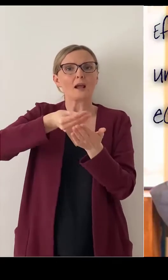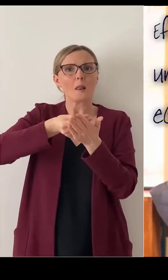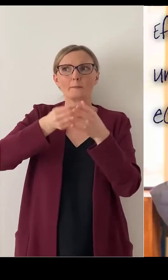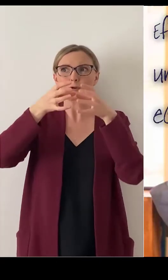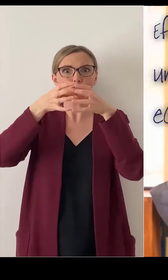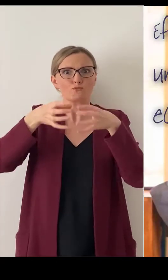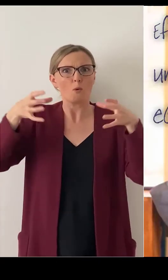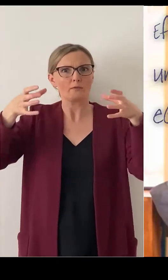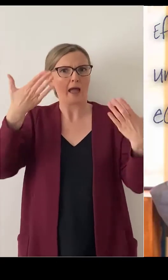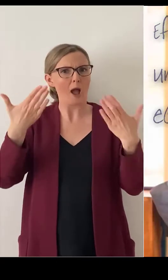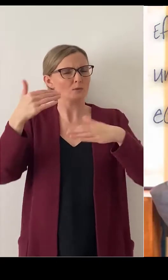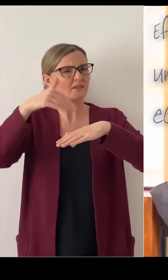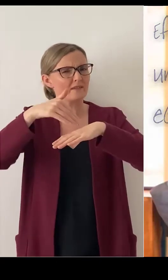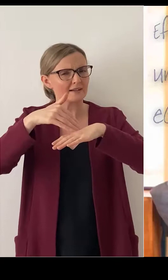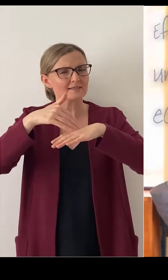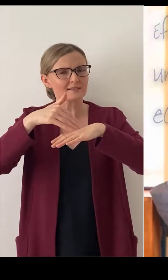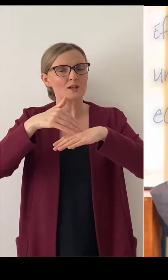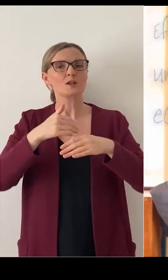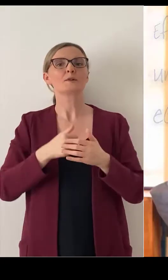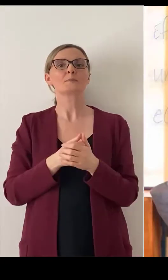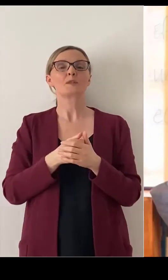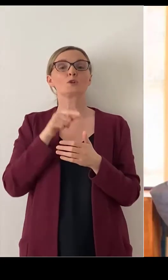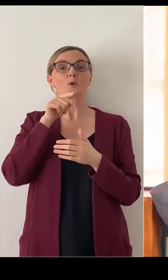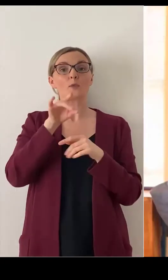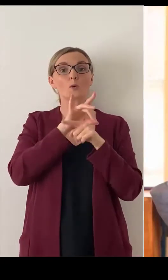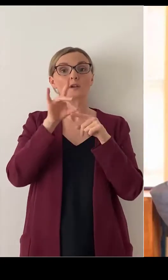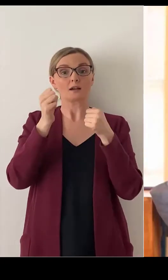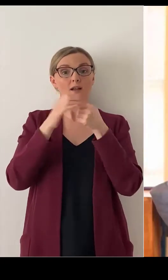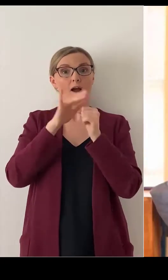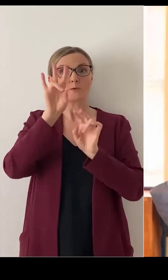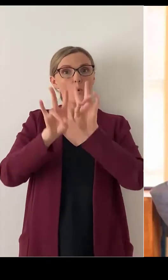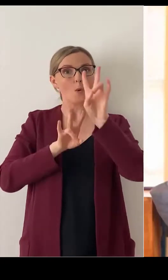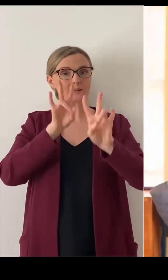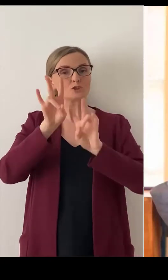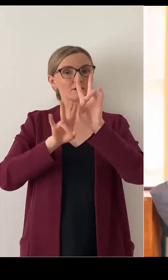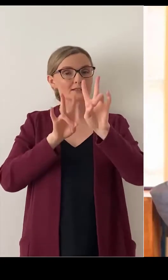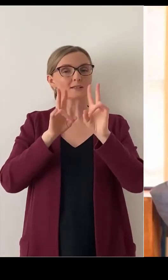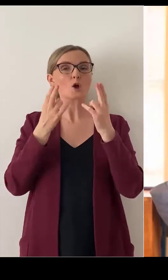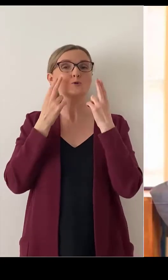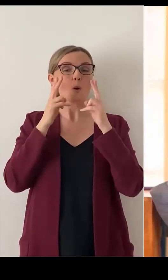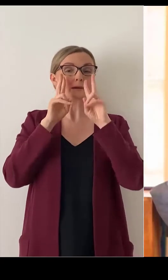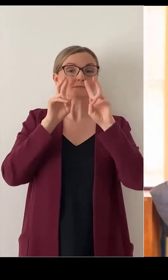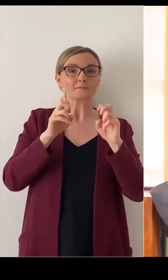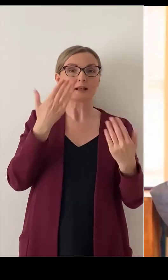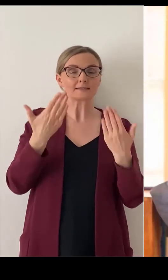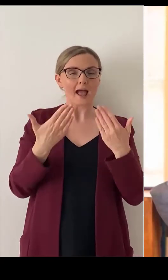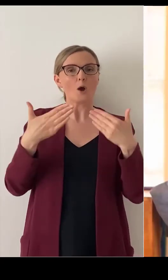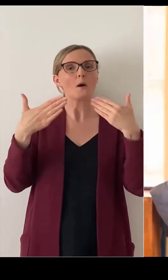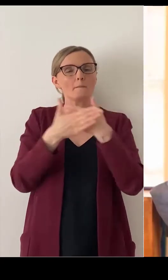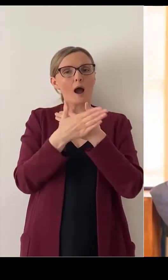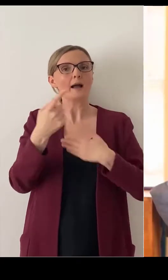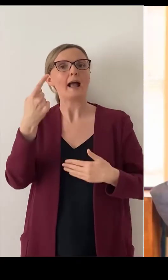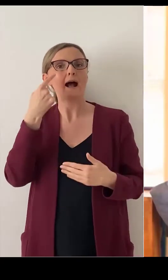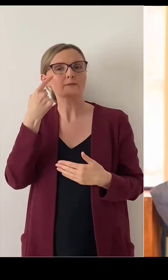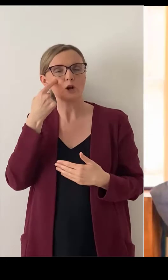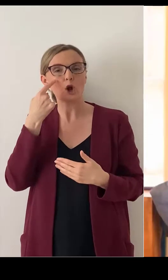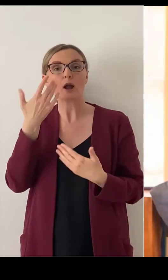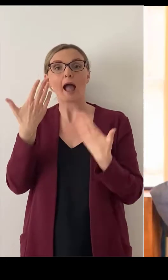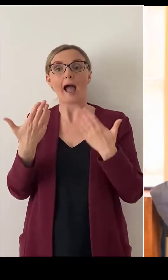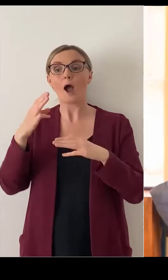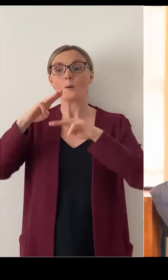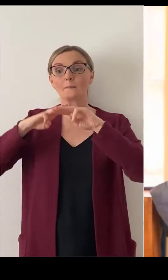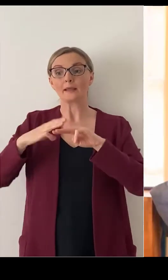these questions we're going to be able to analyze by initially looking at the effects of the minimum